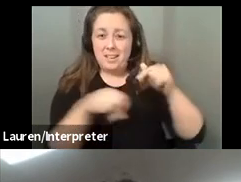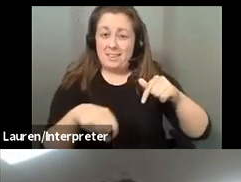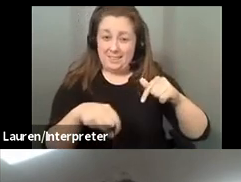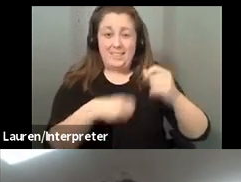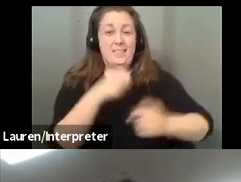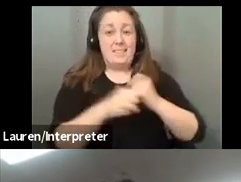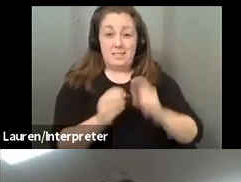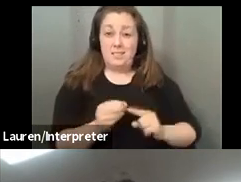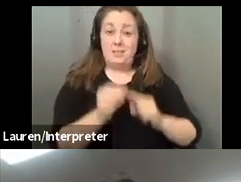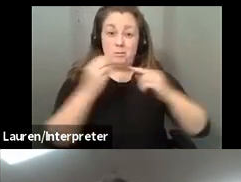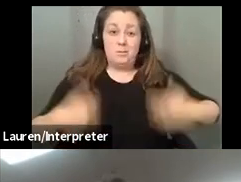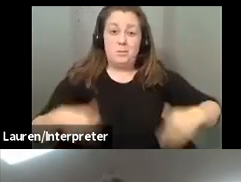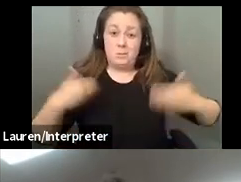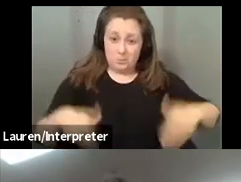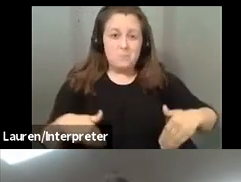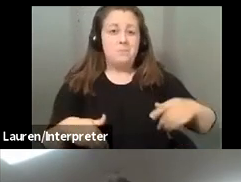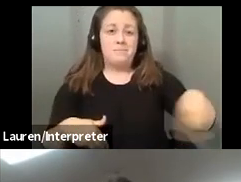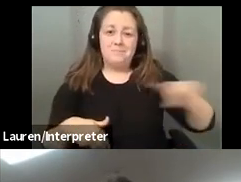any prior